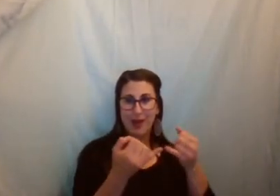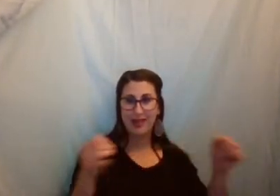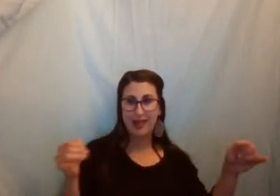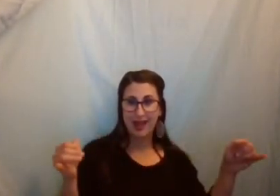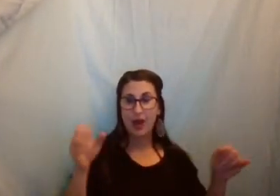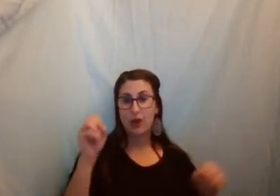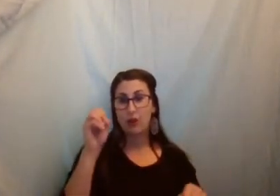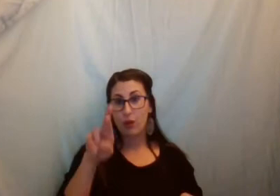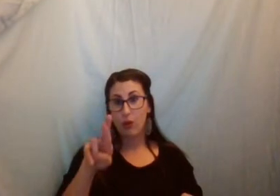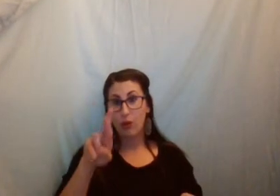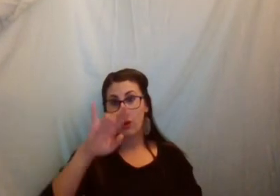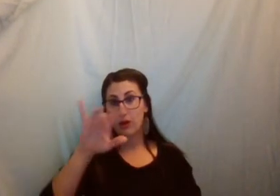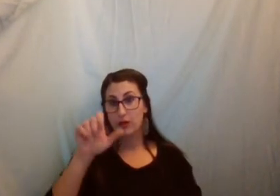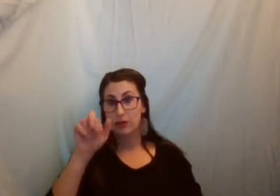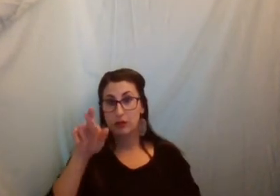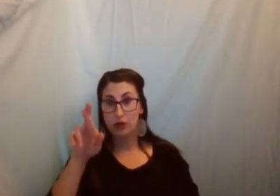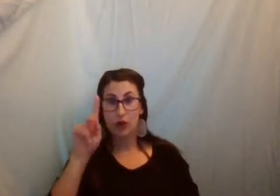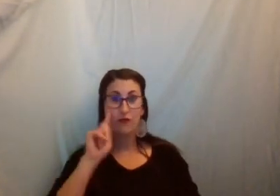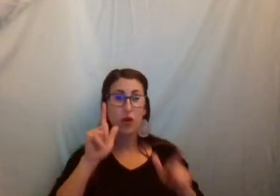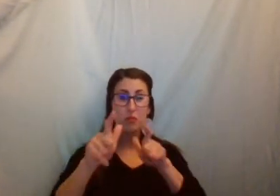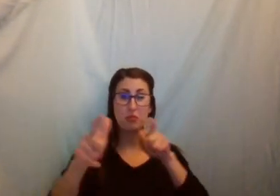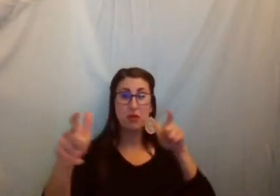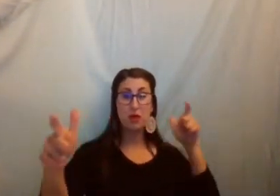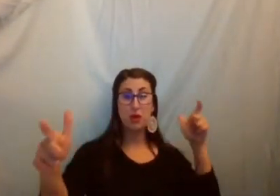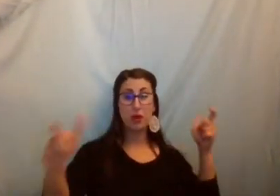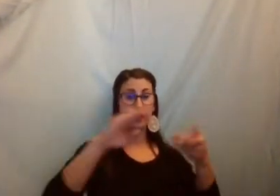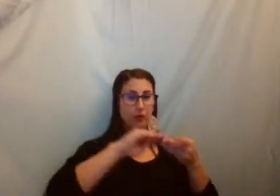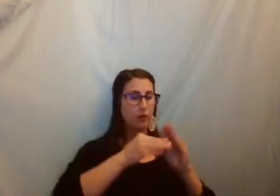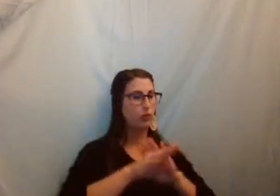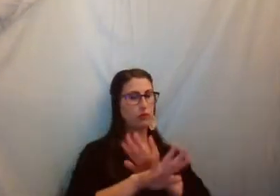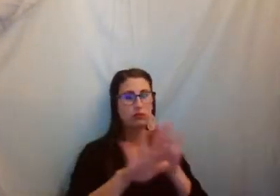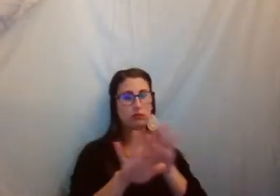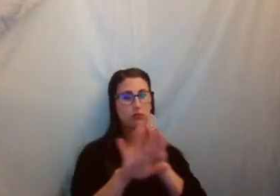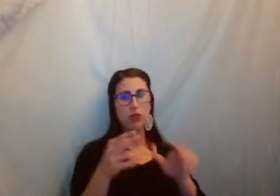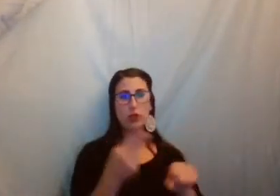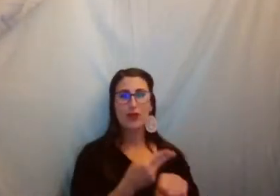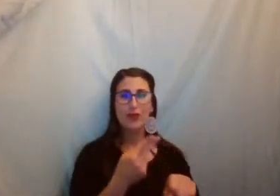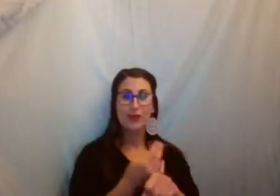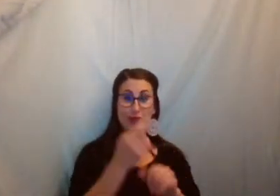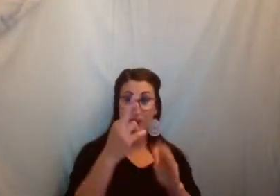for large numbers. Use the rules.